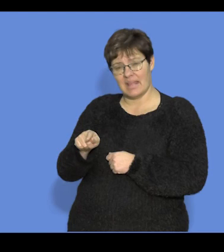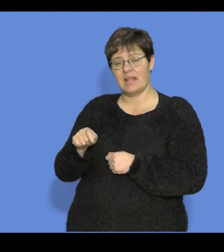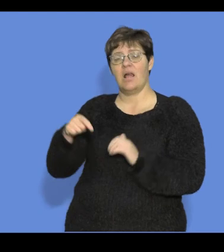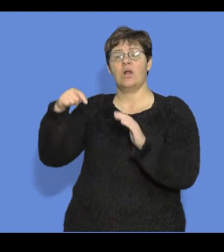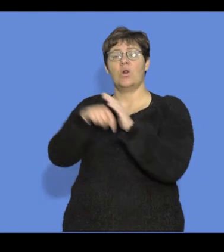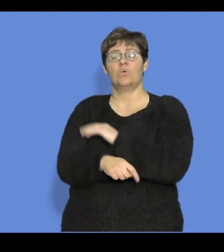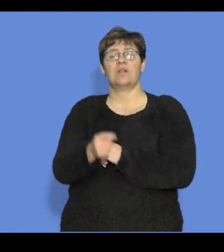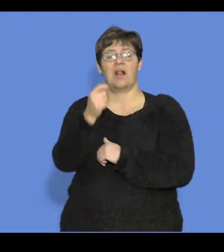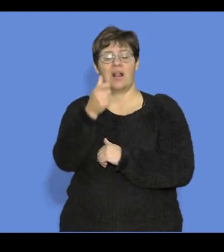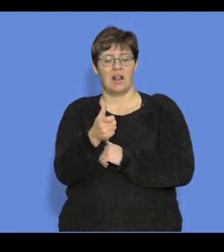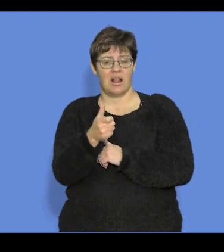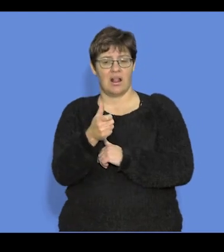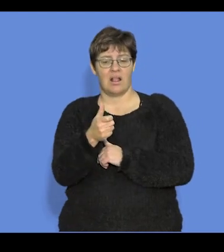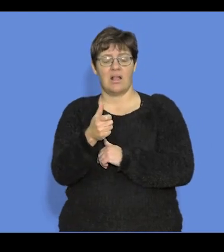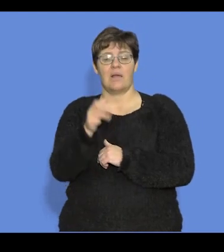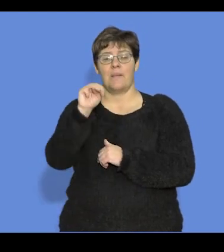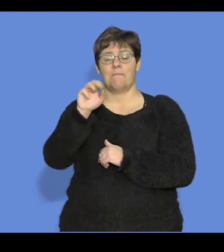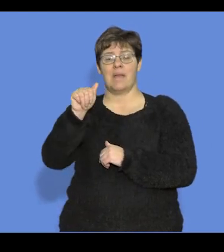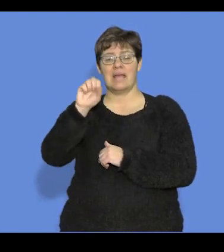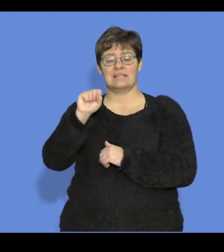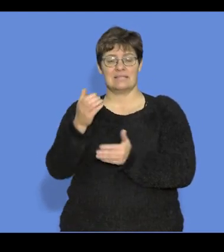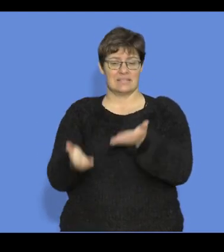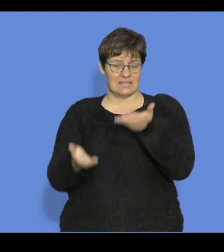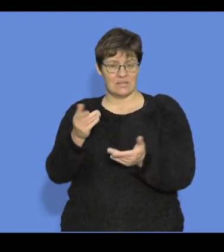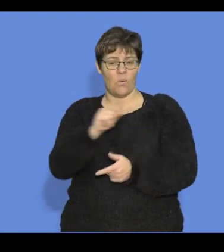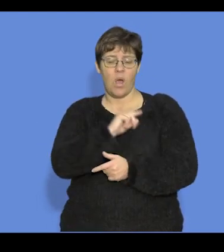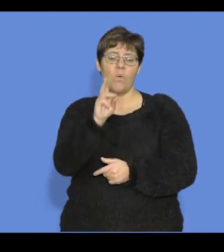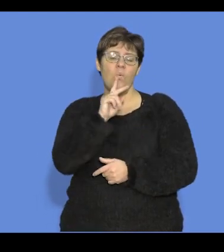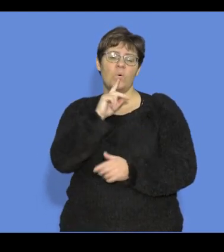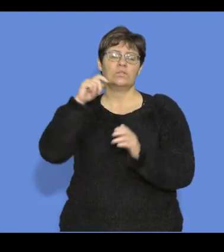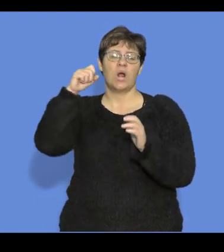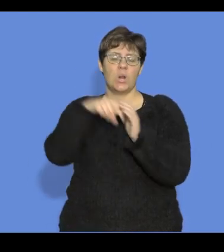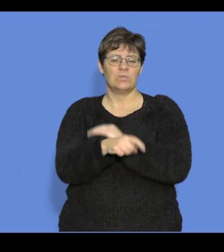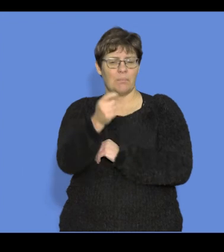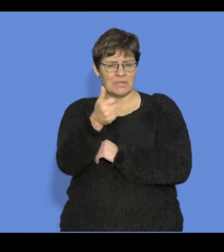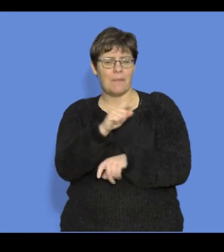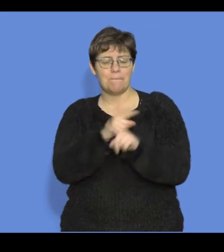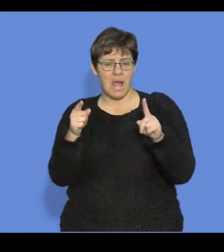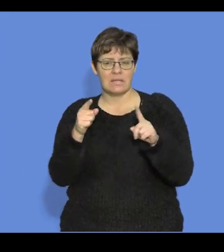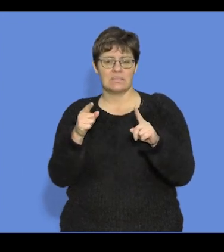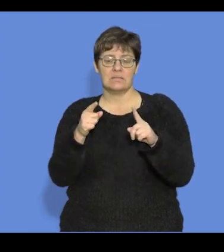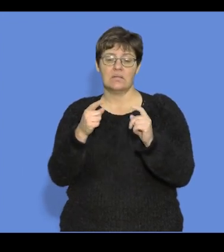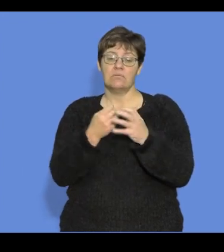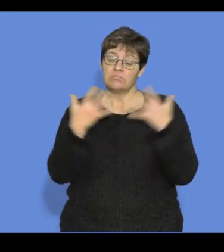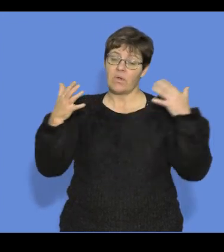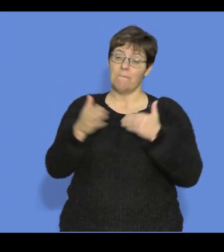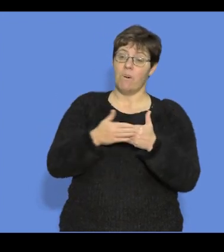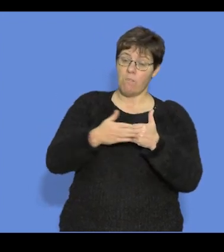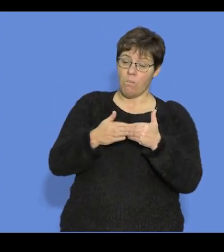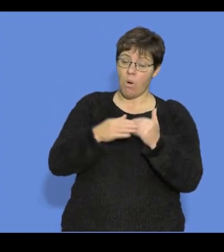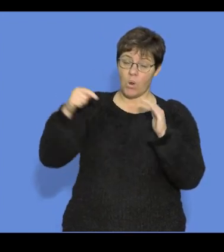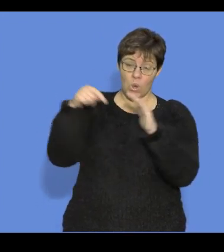little bit of mass because it loses some water, but then the plastic bag stops it from losing any more